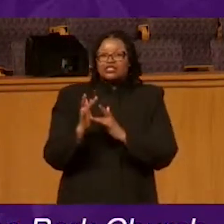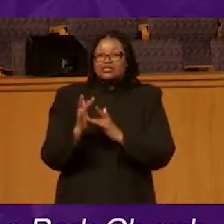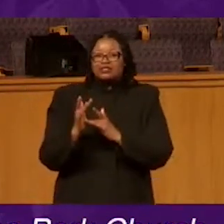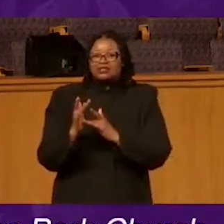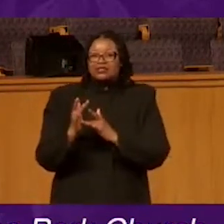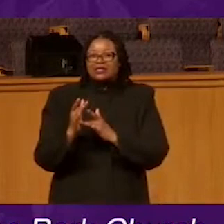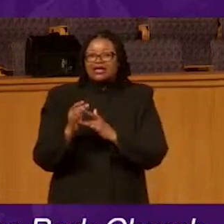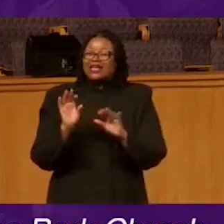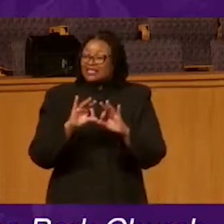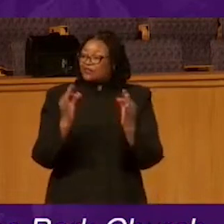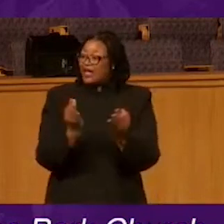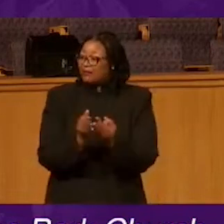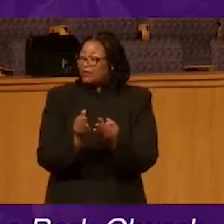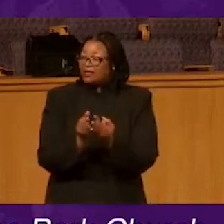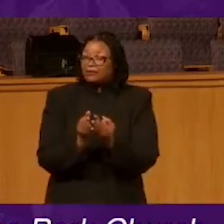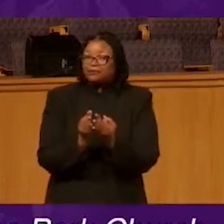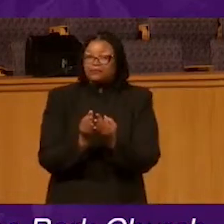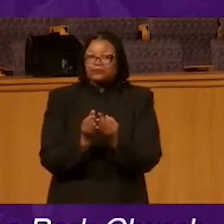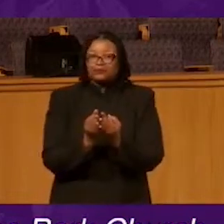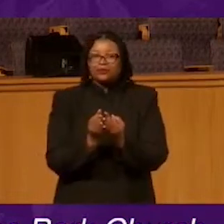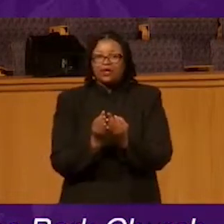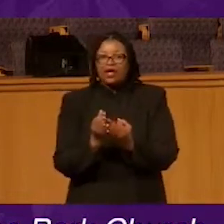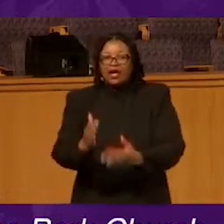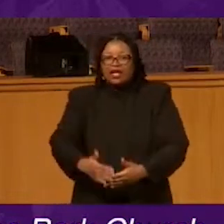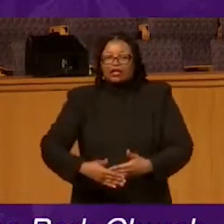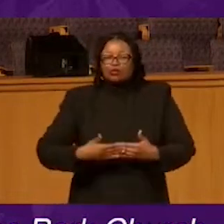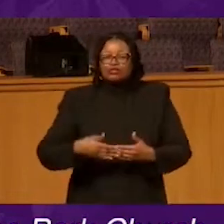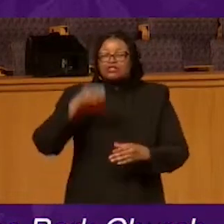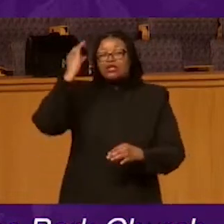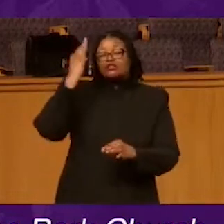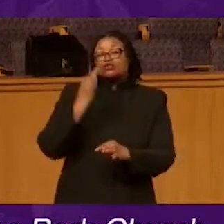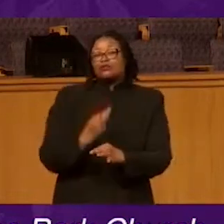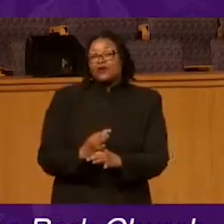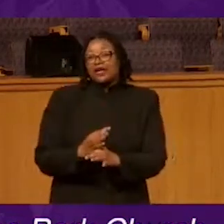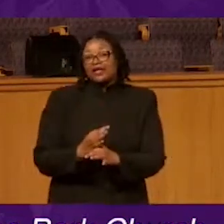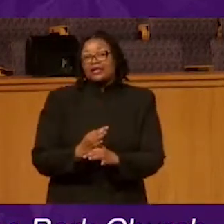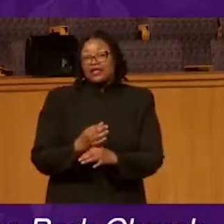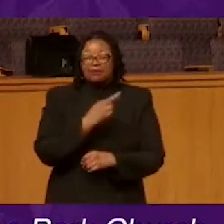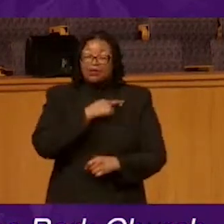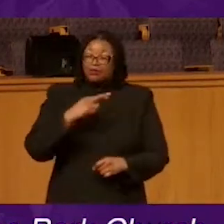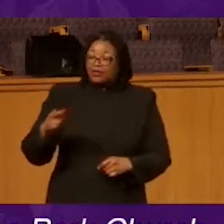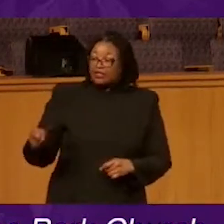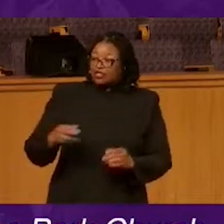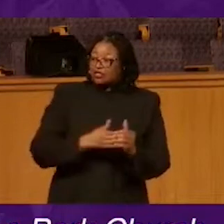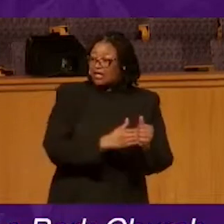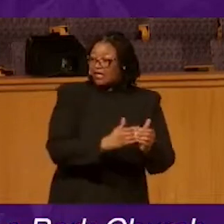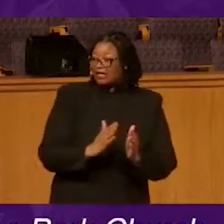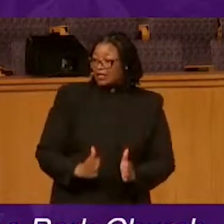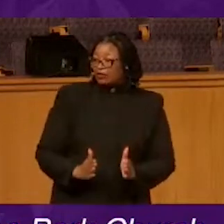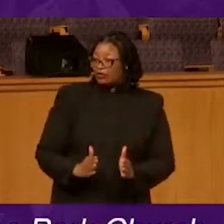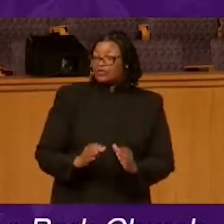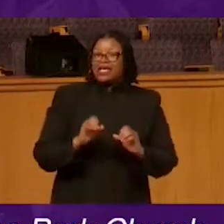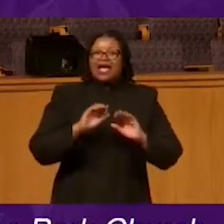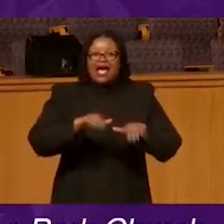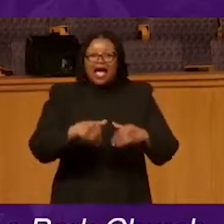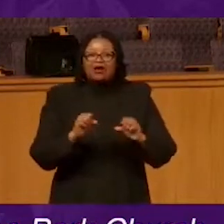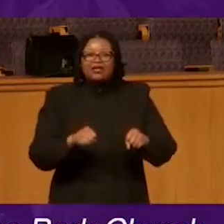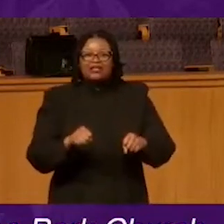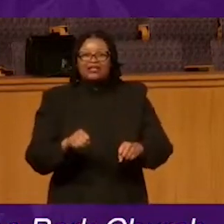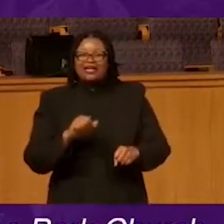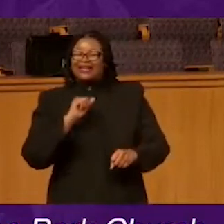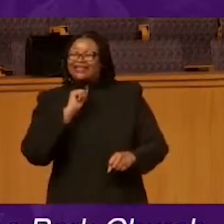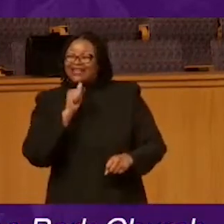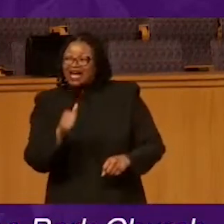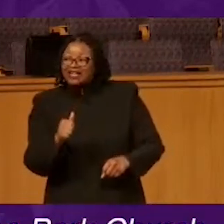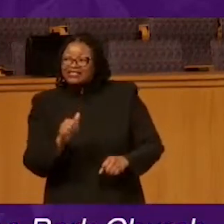family? And those supposedly closest to the faith, being religious leaders, how can they not get